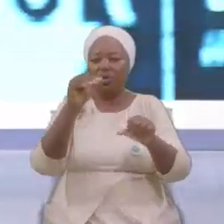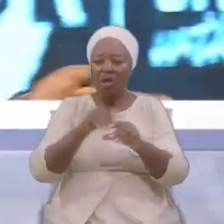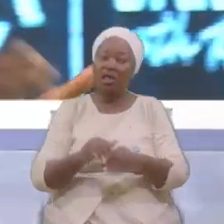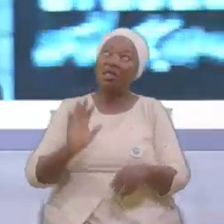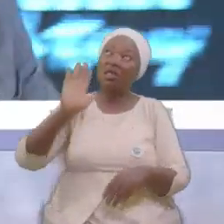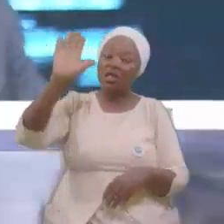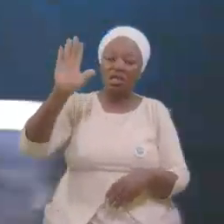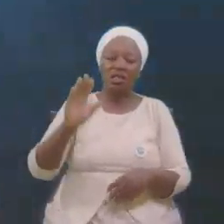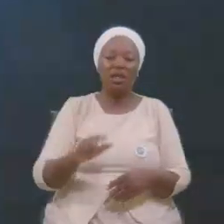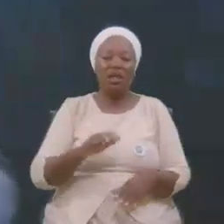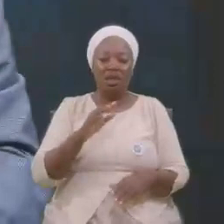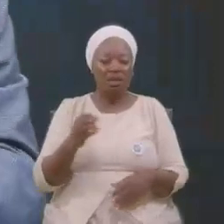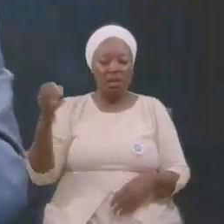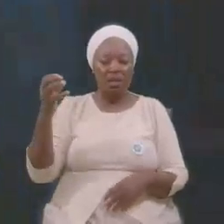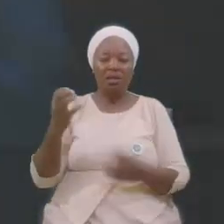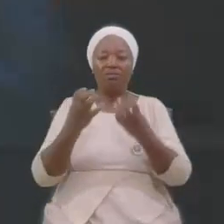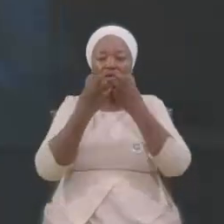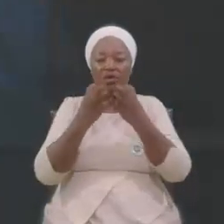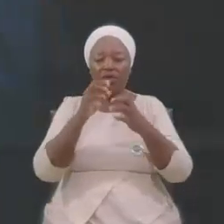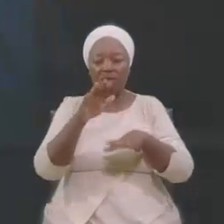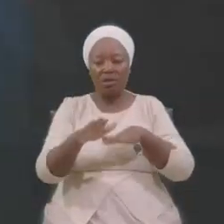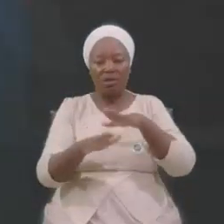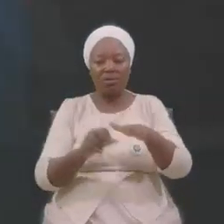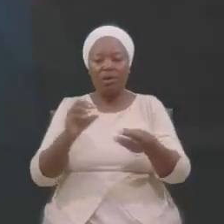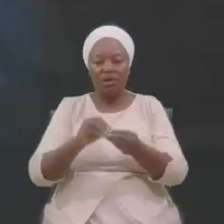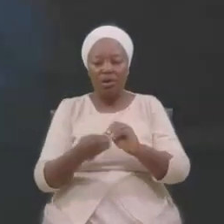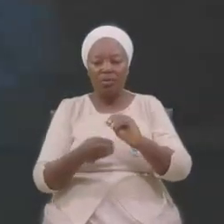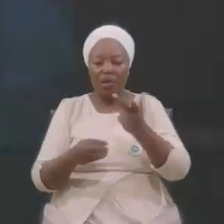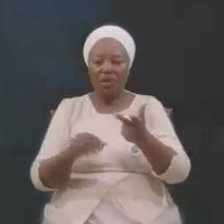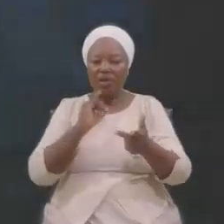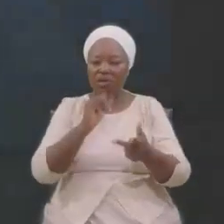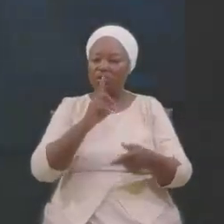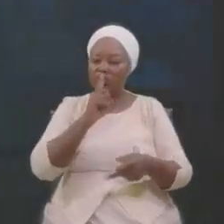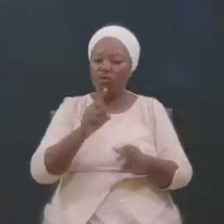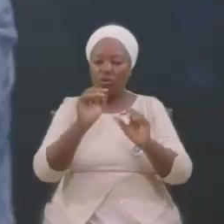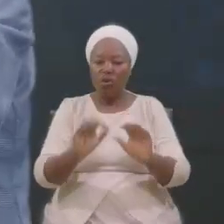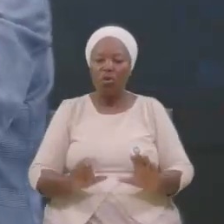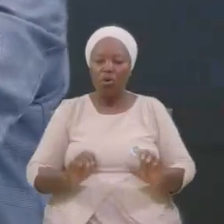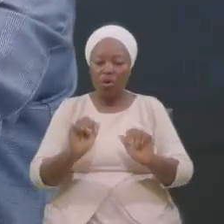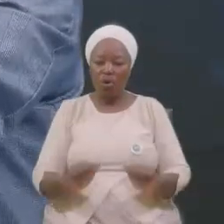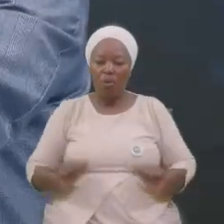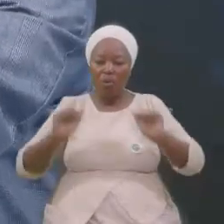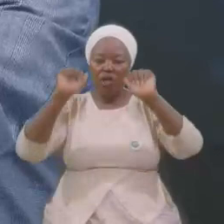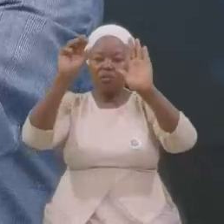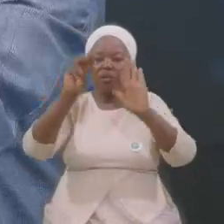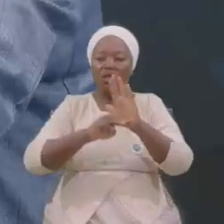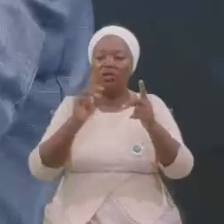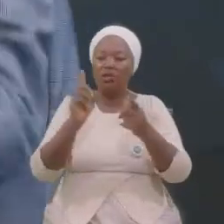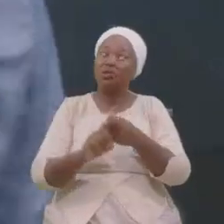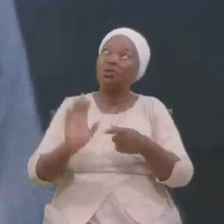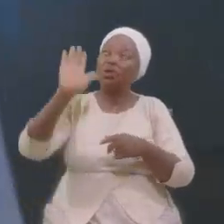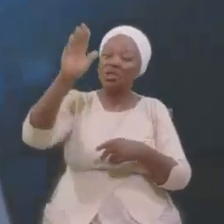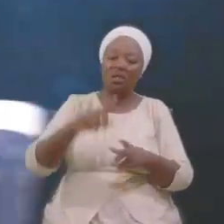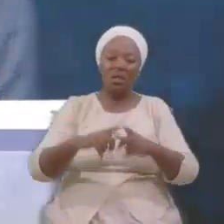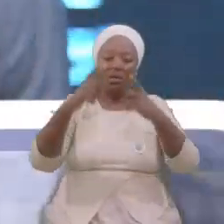gracious steps. Number three is true commitment to his great service. He